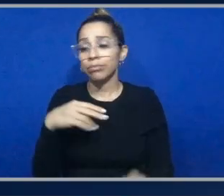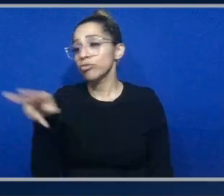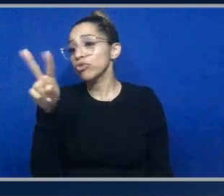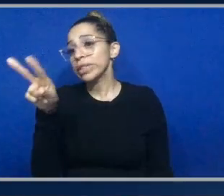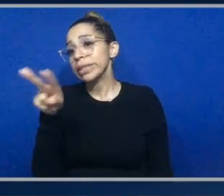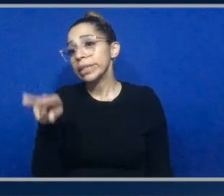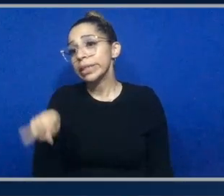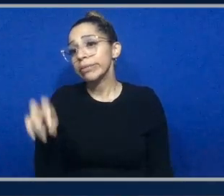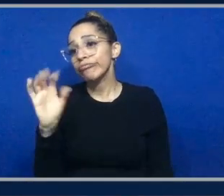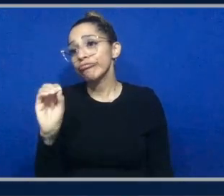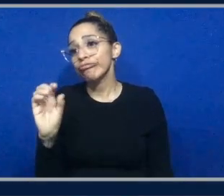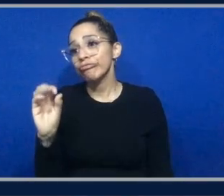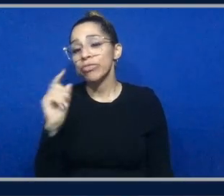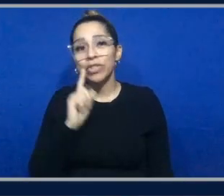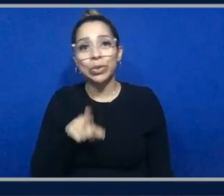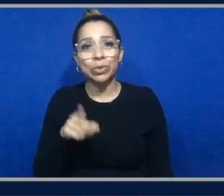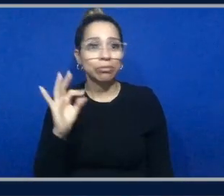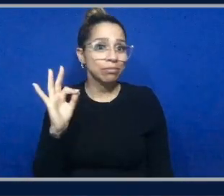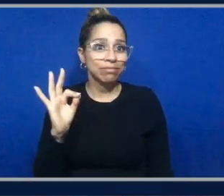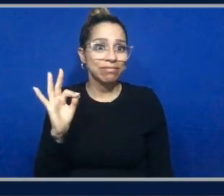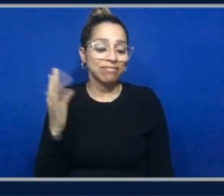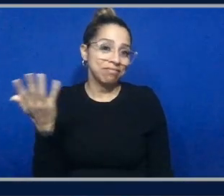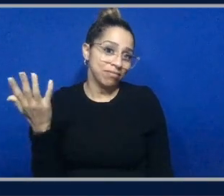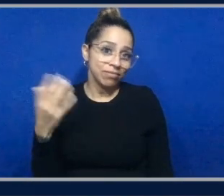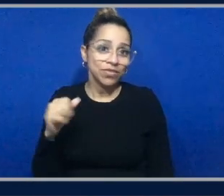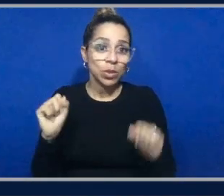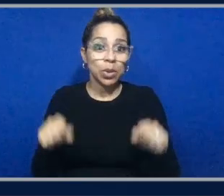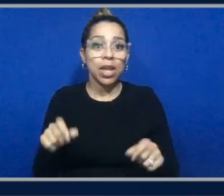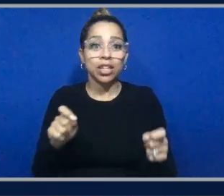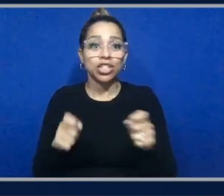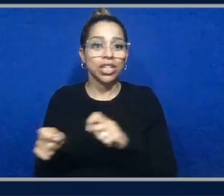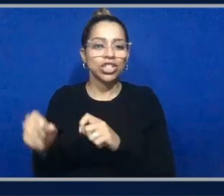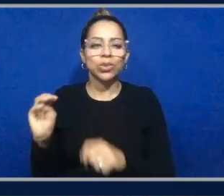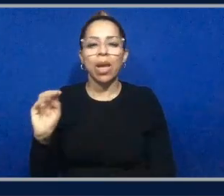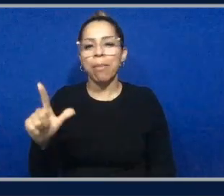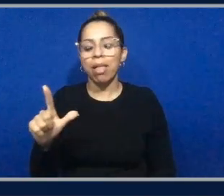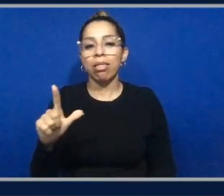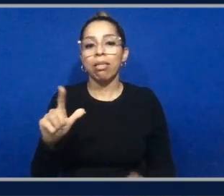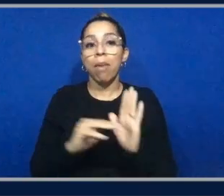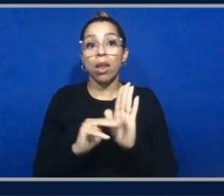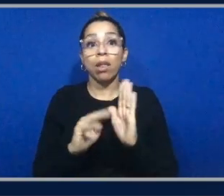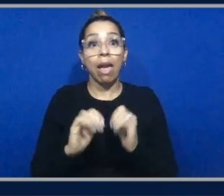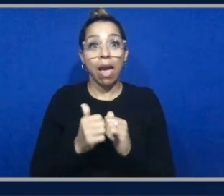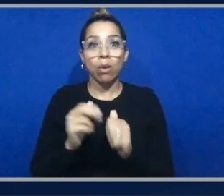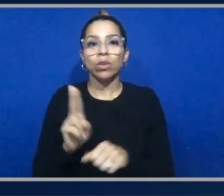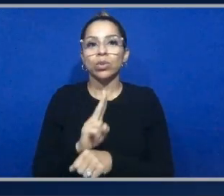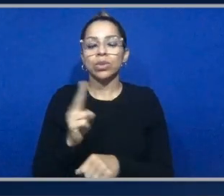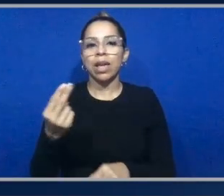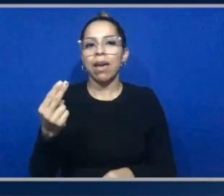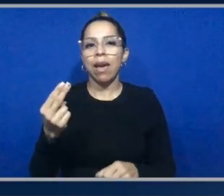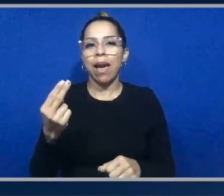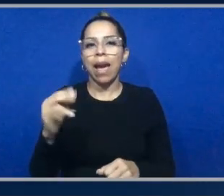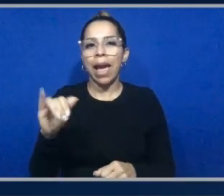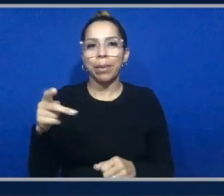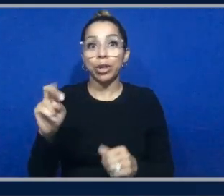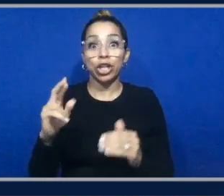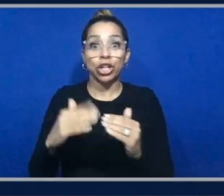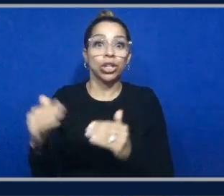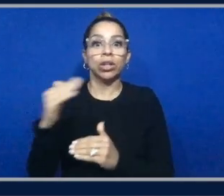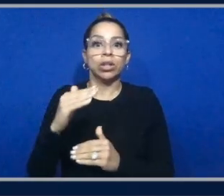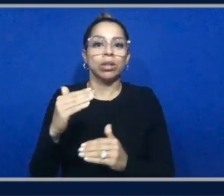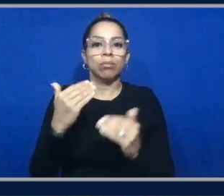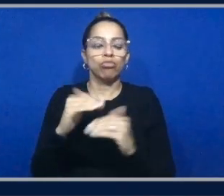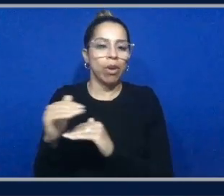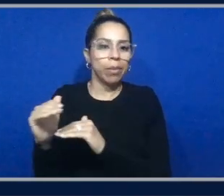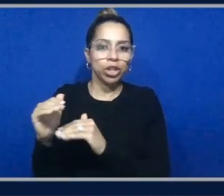doing all the work. Yes, that's right. So you can make changes to an ML model by using hyperparameter tuning to modify the behavior of the